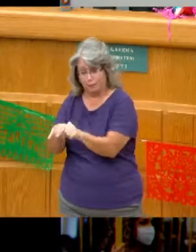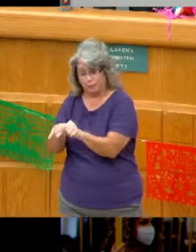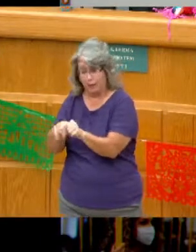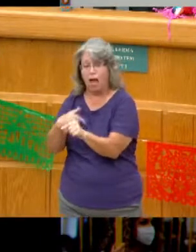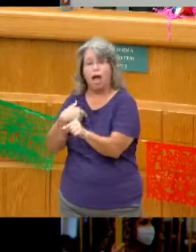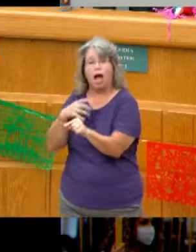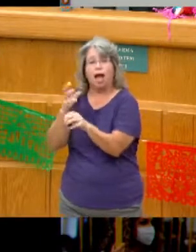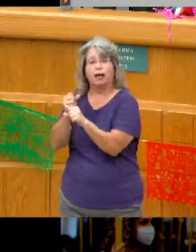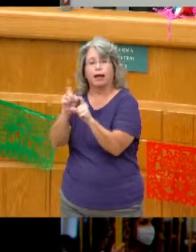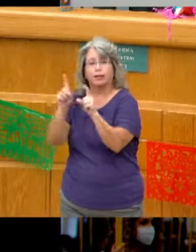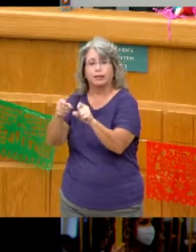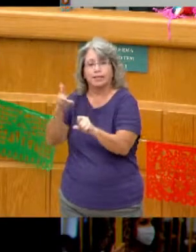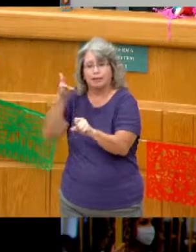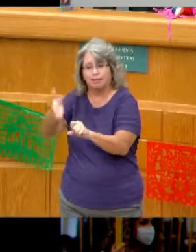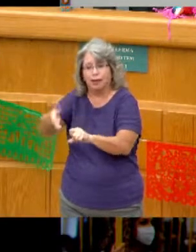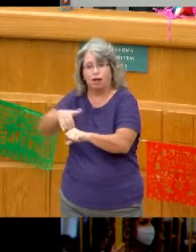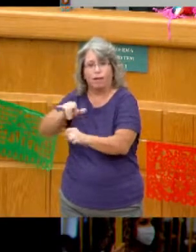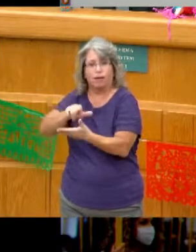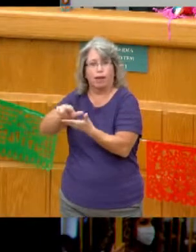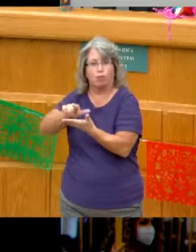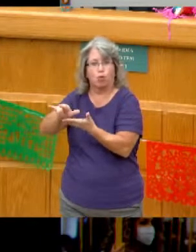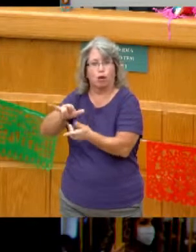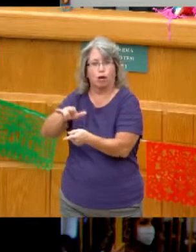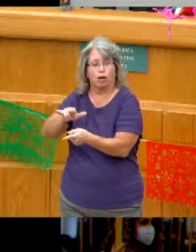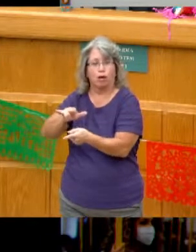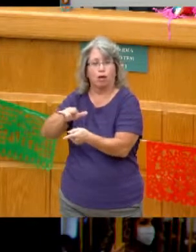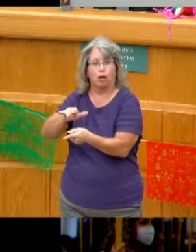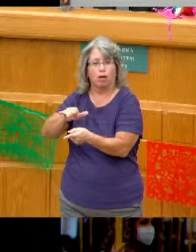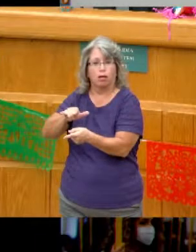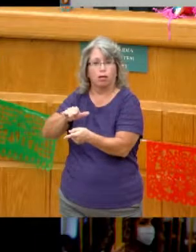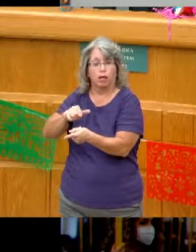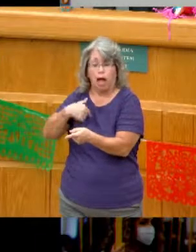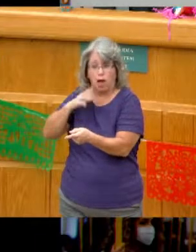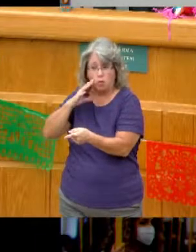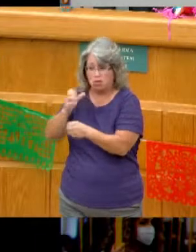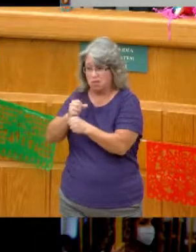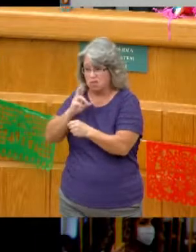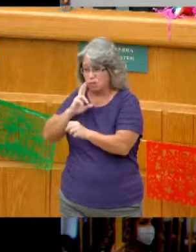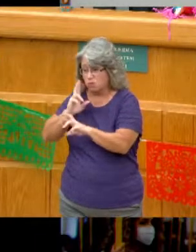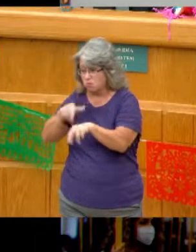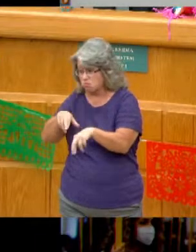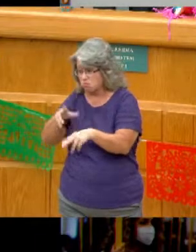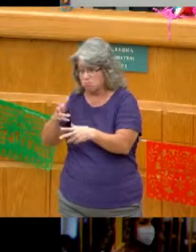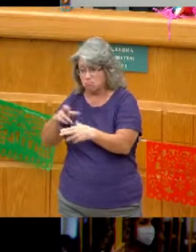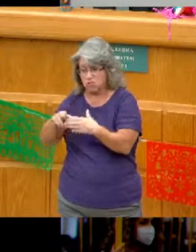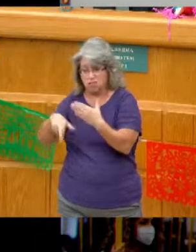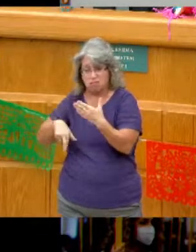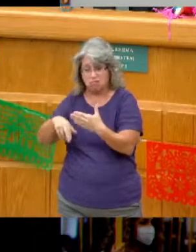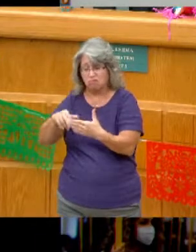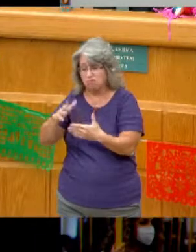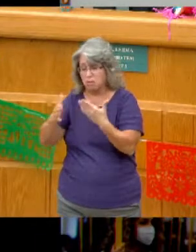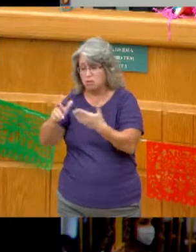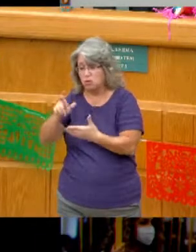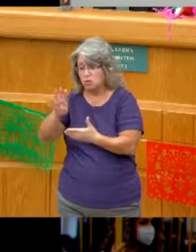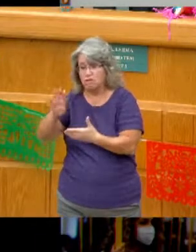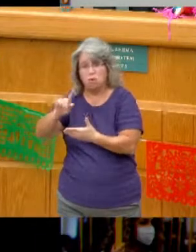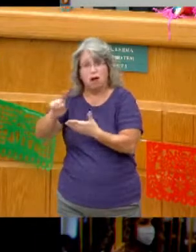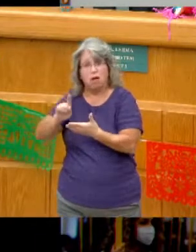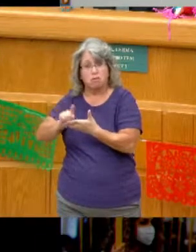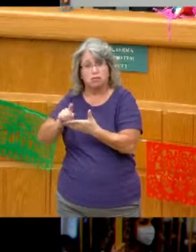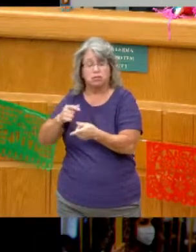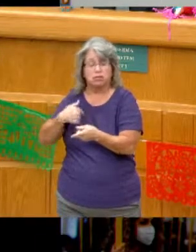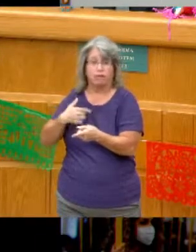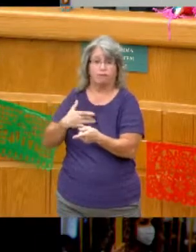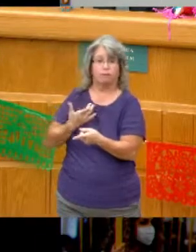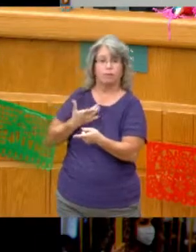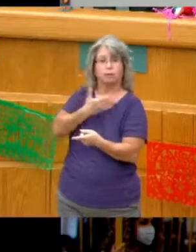to see if I have COVID. I'll get the result in about 24 hours, and it's at least some peace of mind. 2, make sure you wear